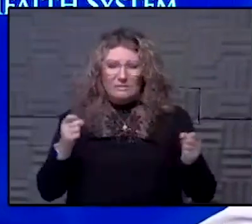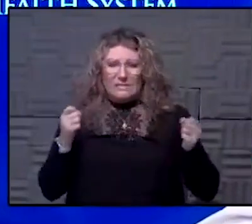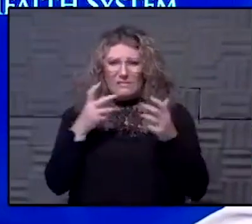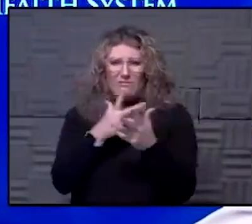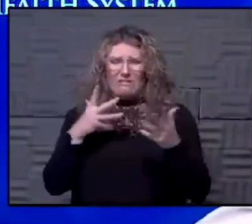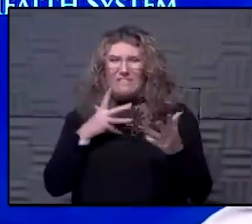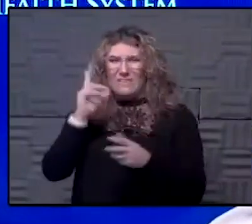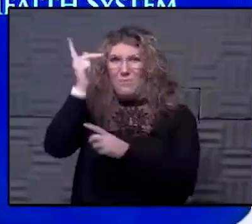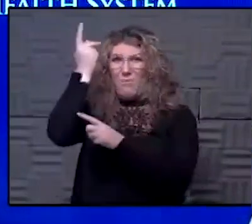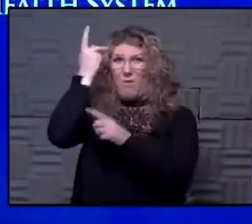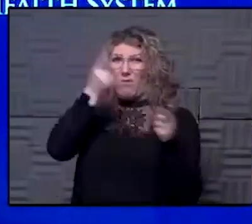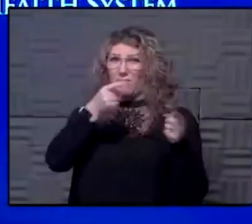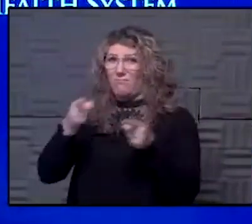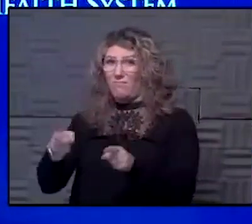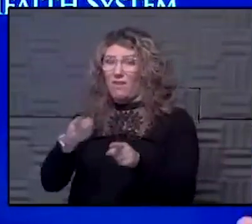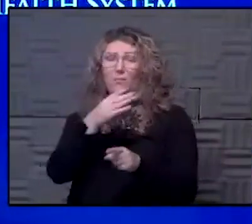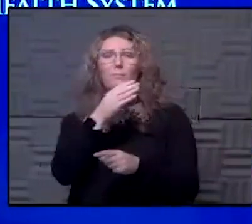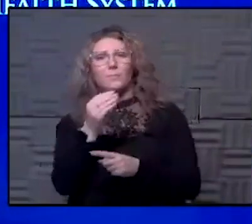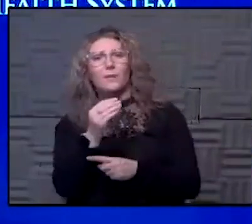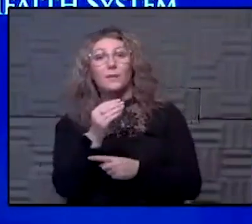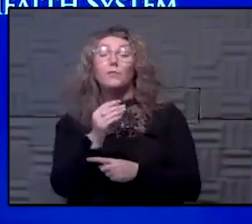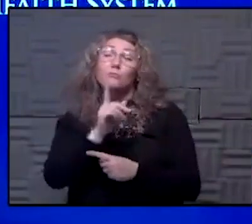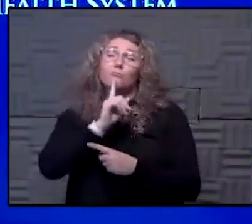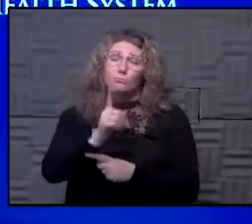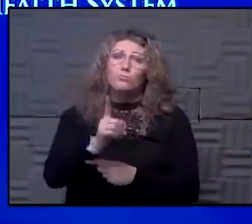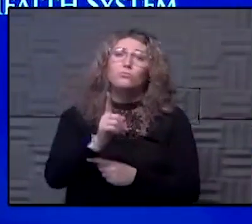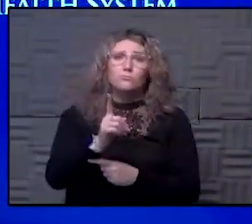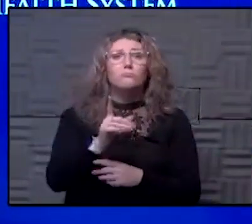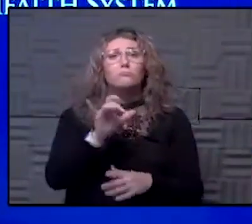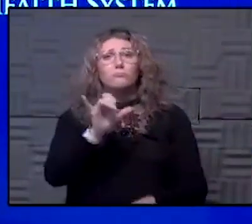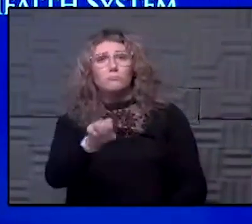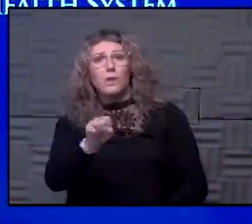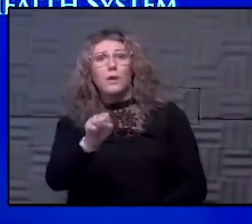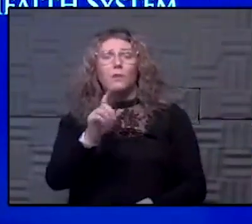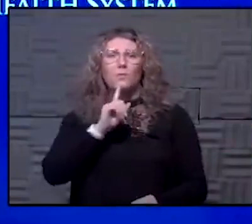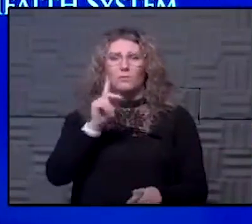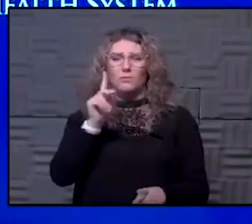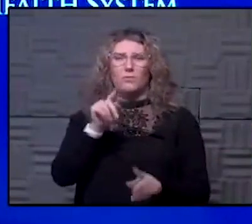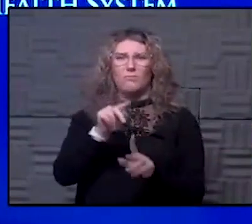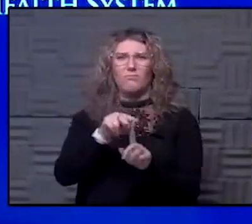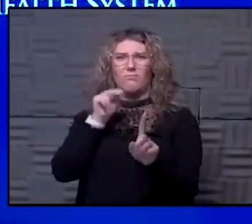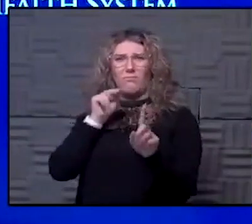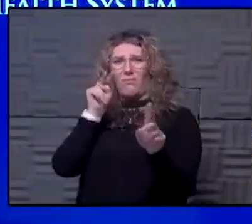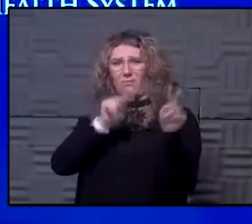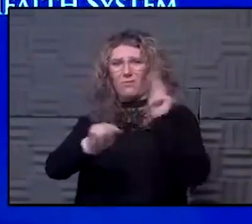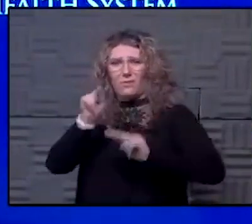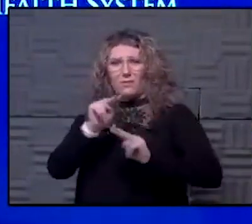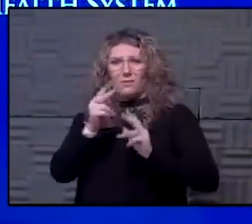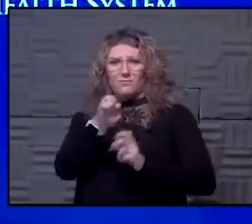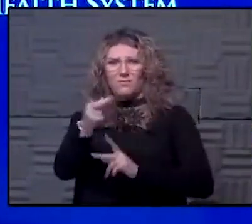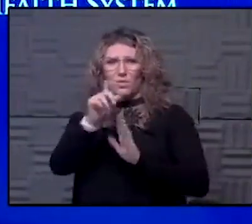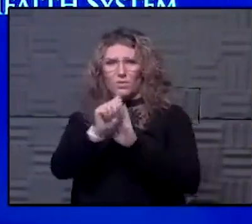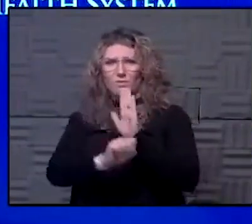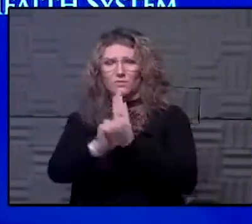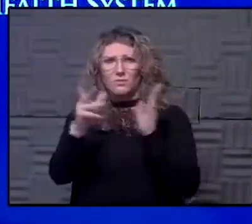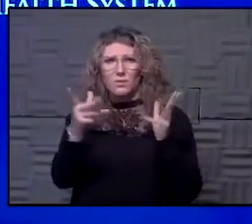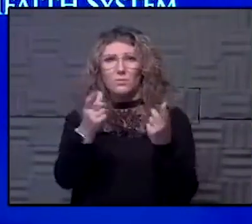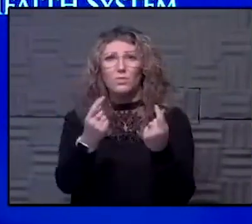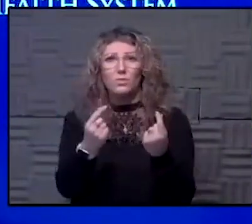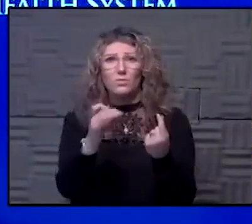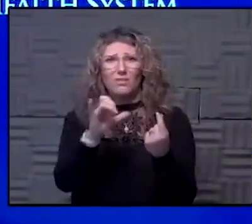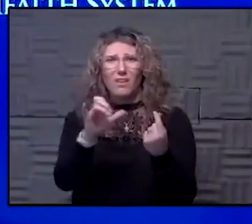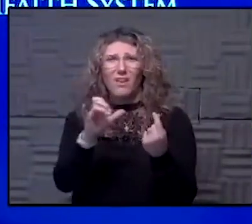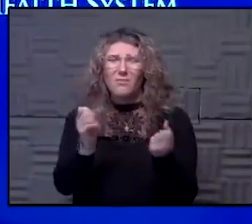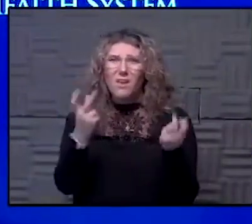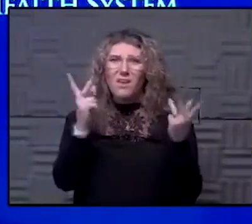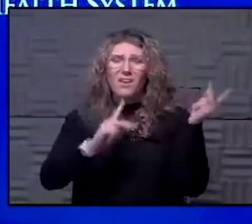too much politics going on. And I think there's probably some truth to all of that when you stand back and look at what some of the states are doing and you say, guys, this is a really populous